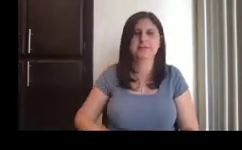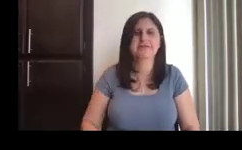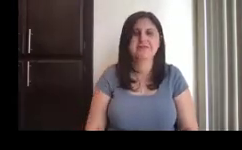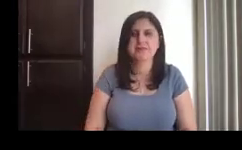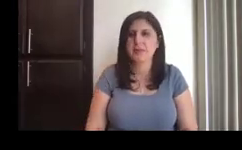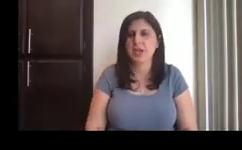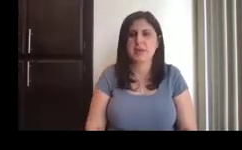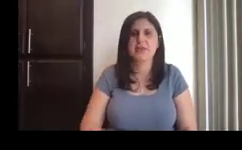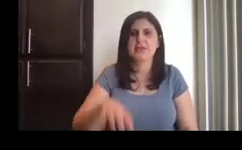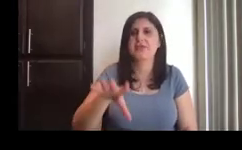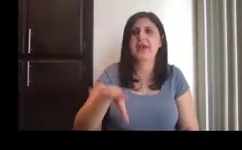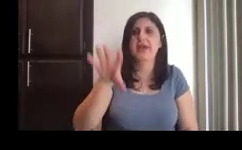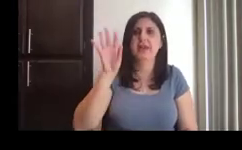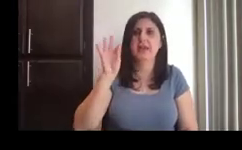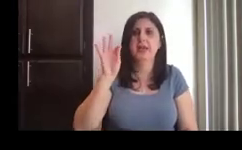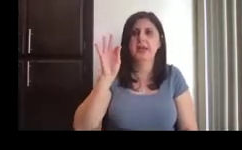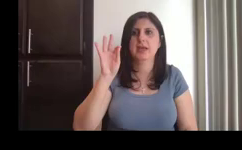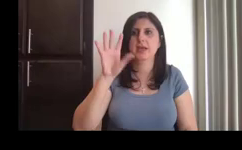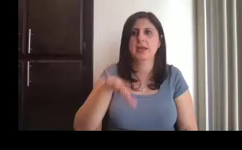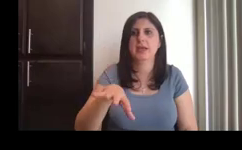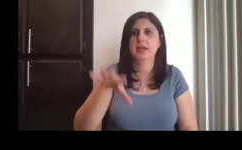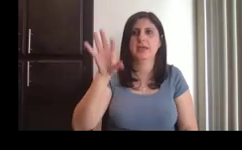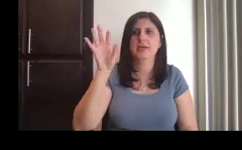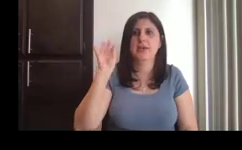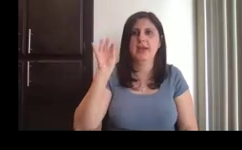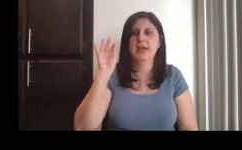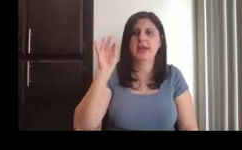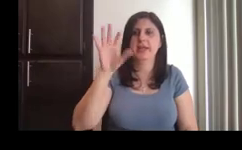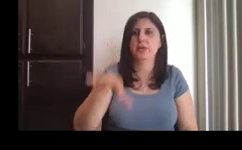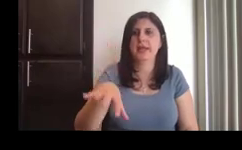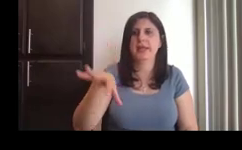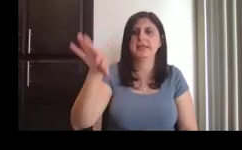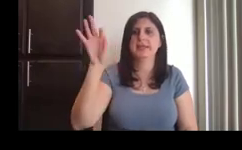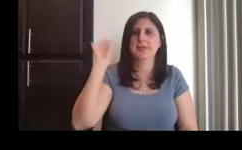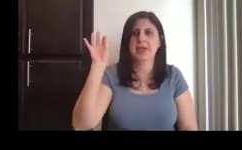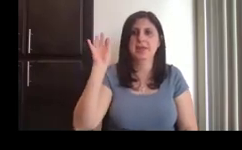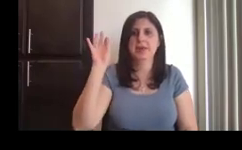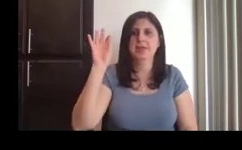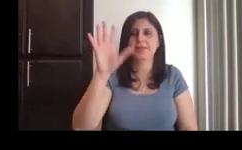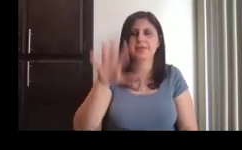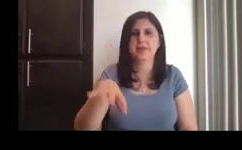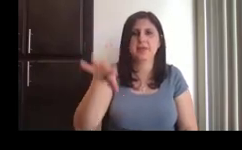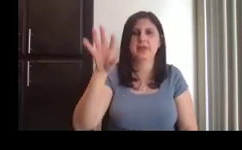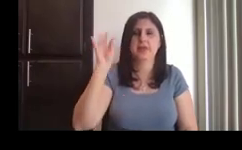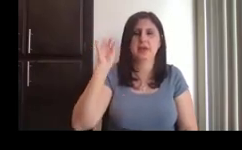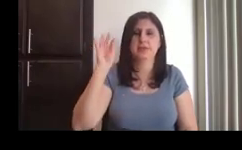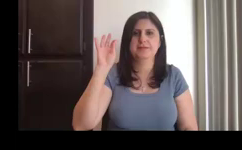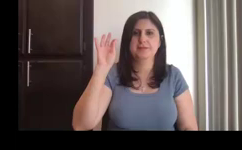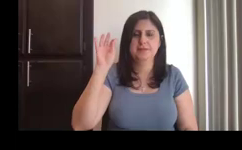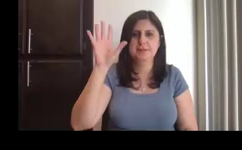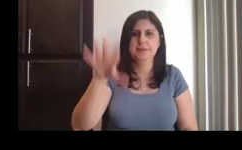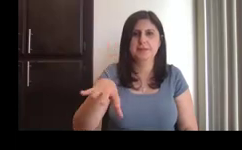For. Um, find. Find, kind of like you're picking something up.